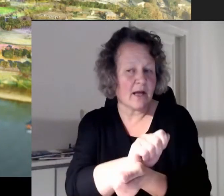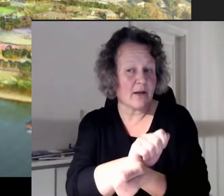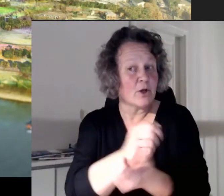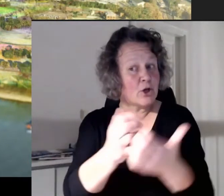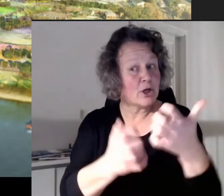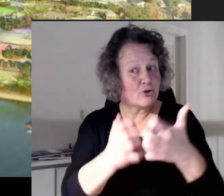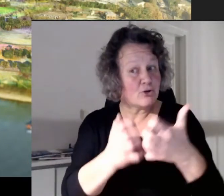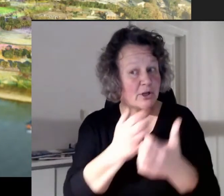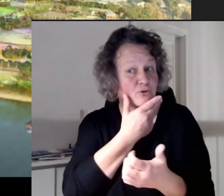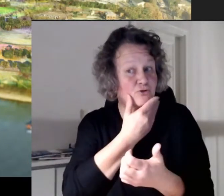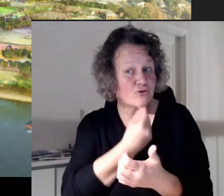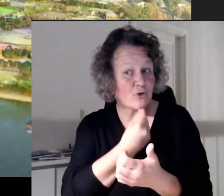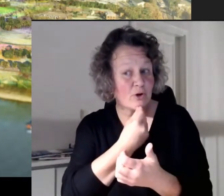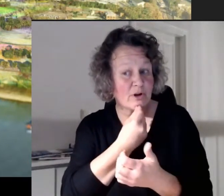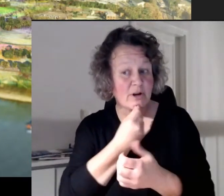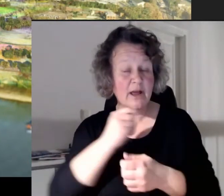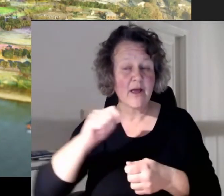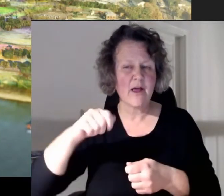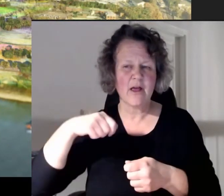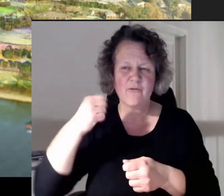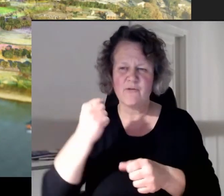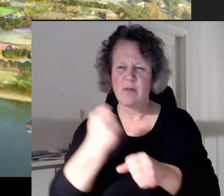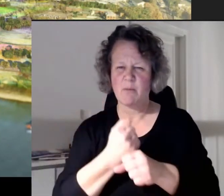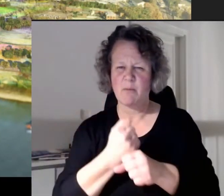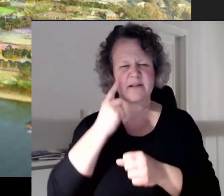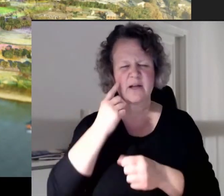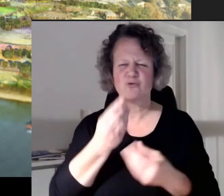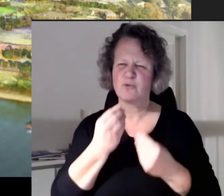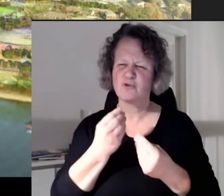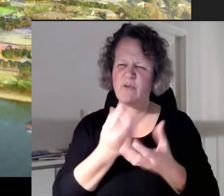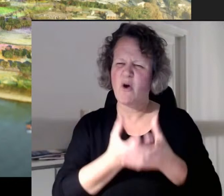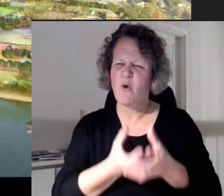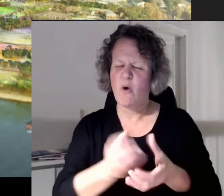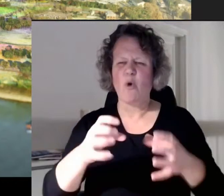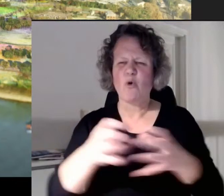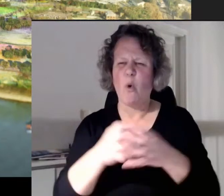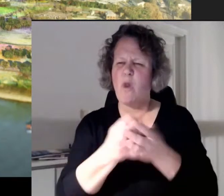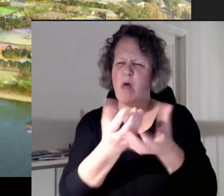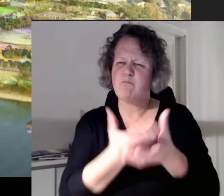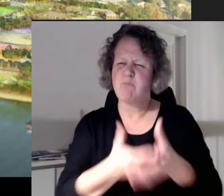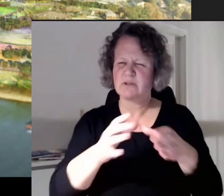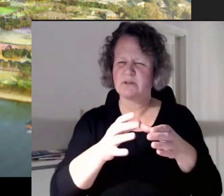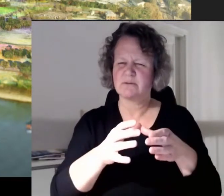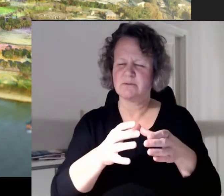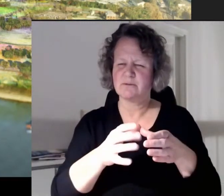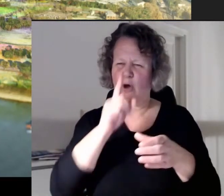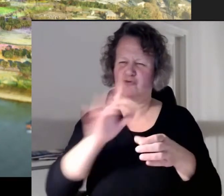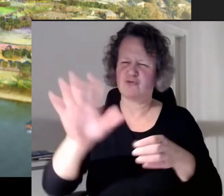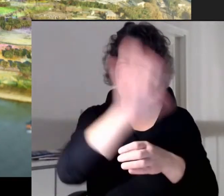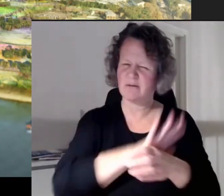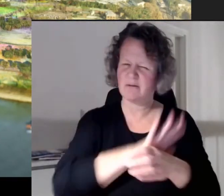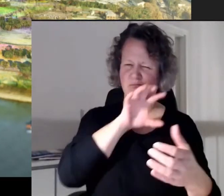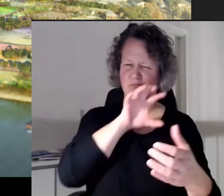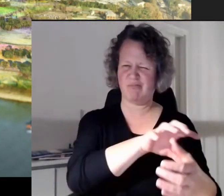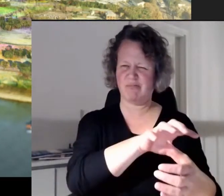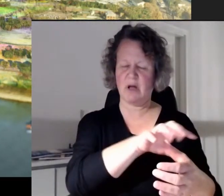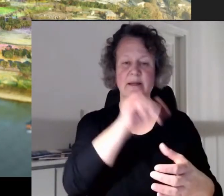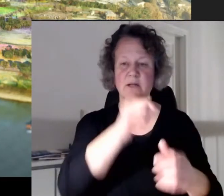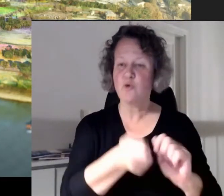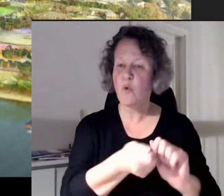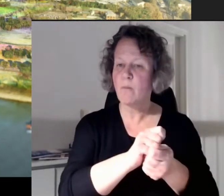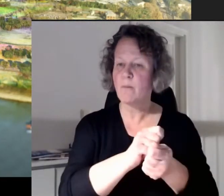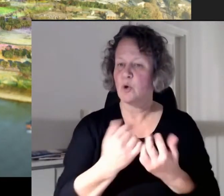the region. I think it's a nice story. It's a nice parallel story, because here in this region you will become the most